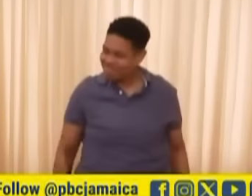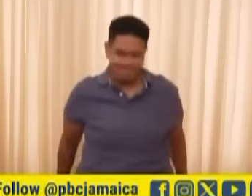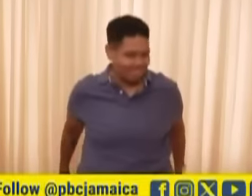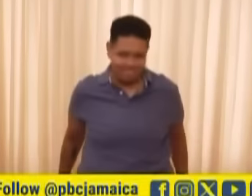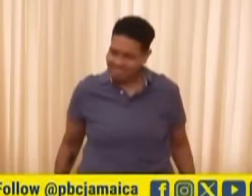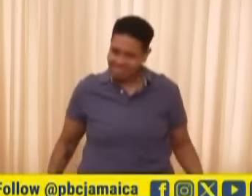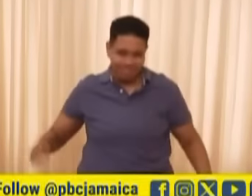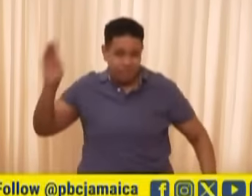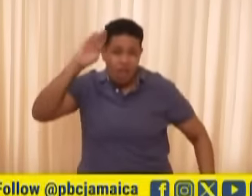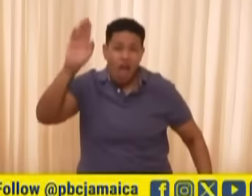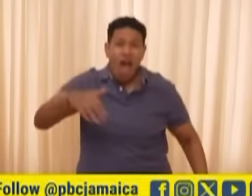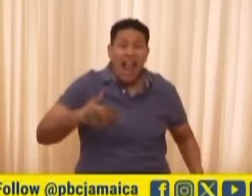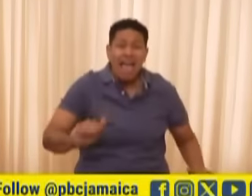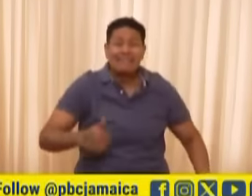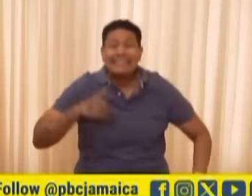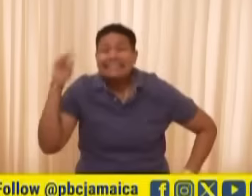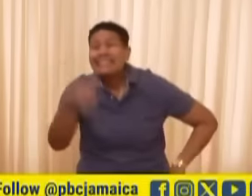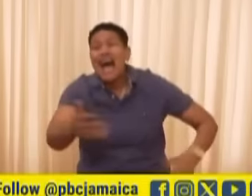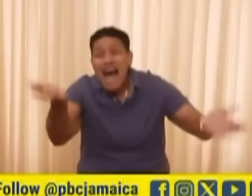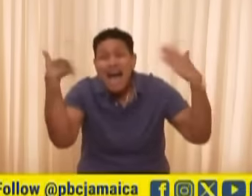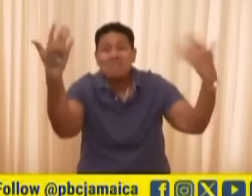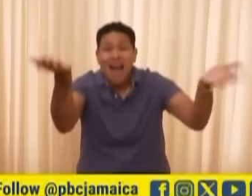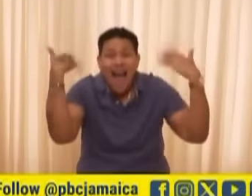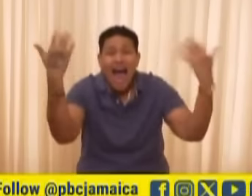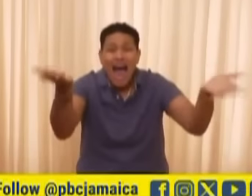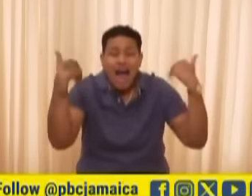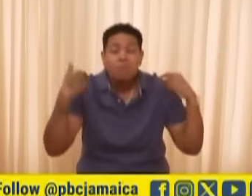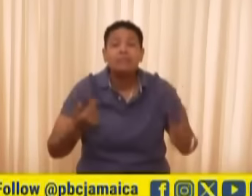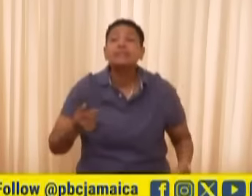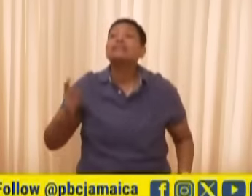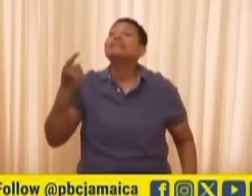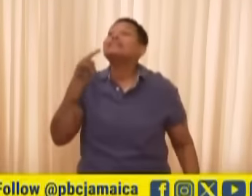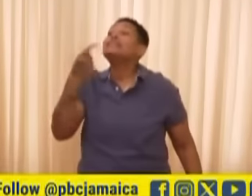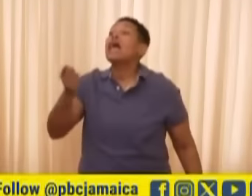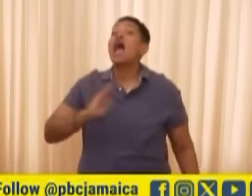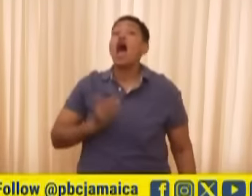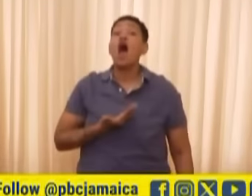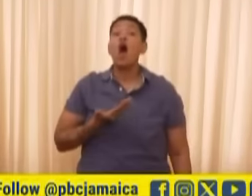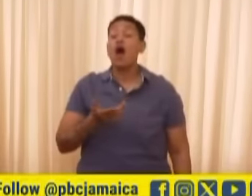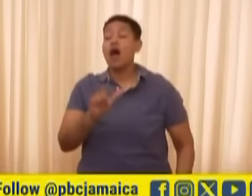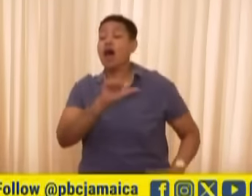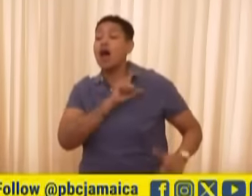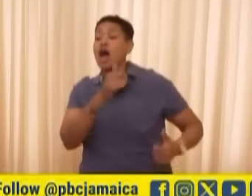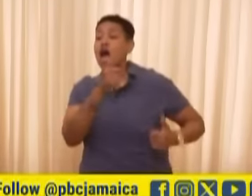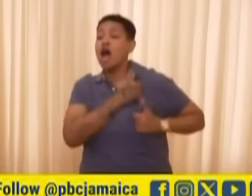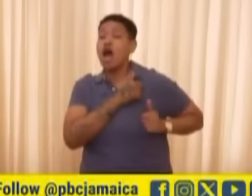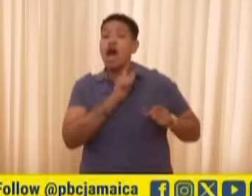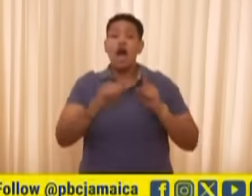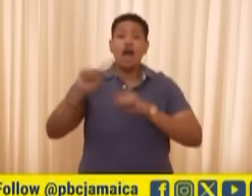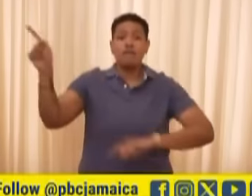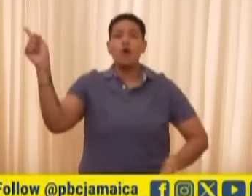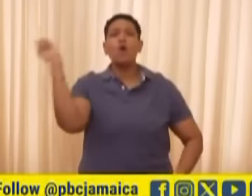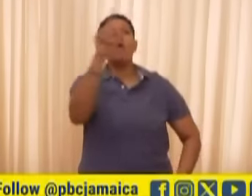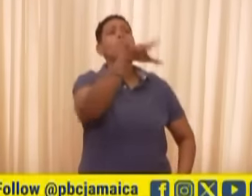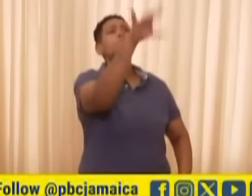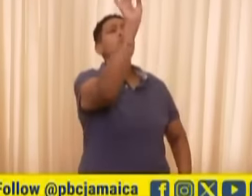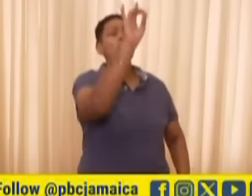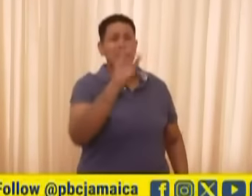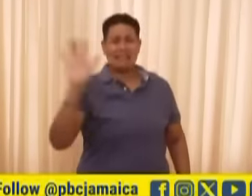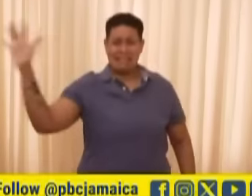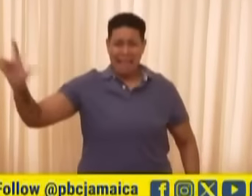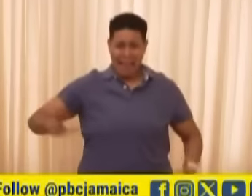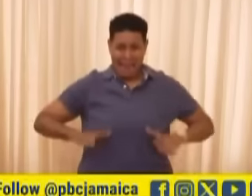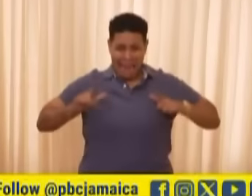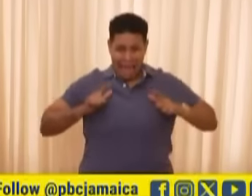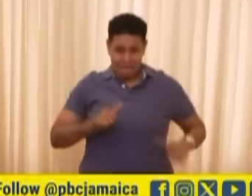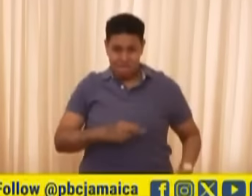efforts that you would have made, to say to our first respondent, go to point A and point B, to put their